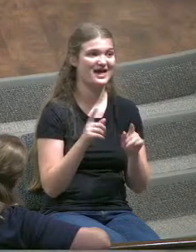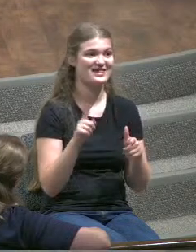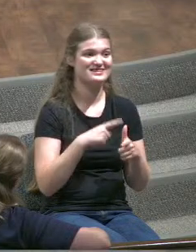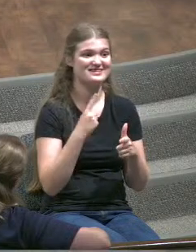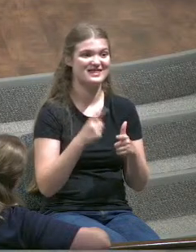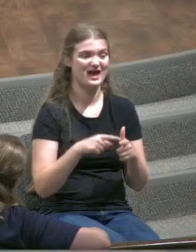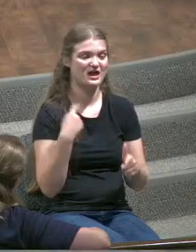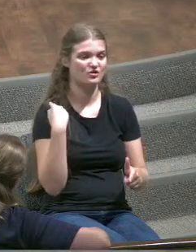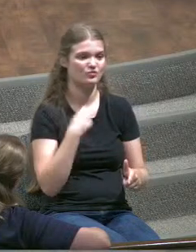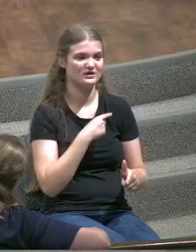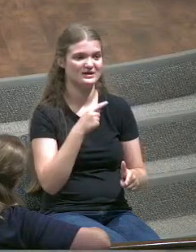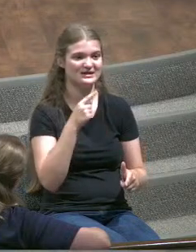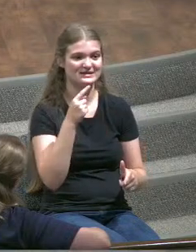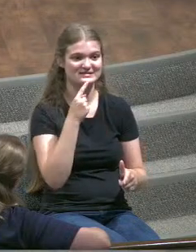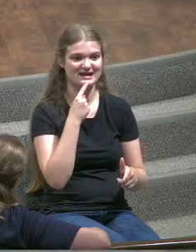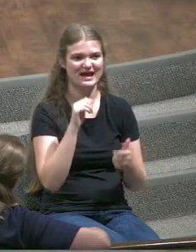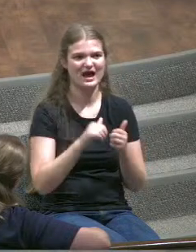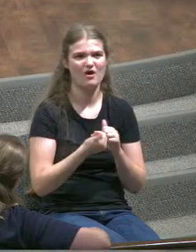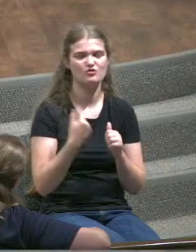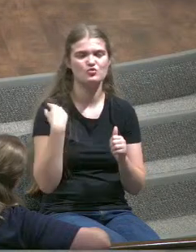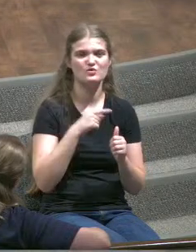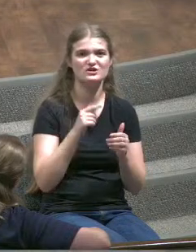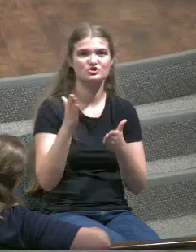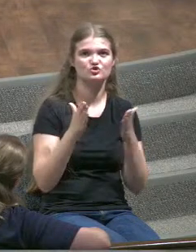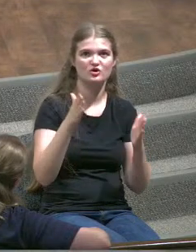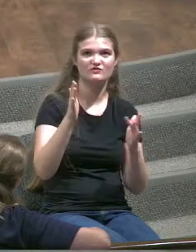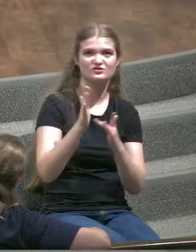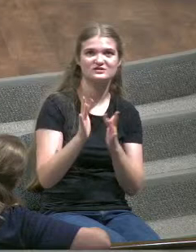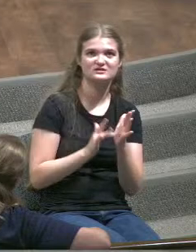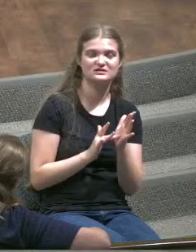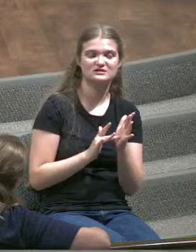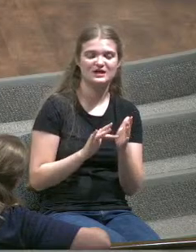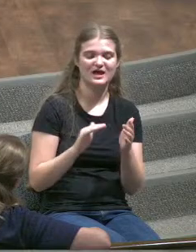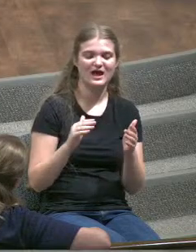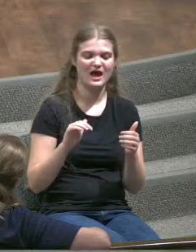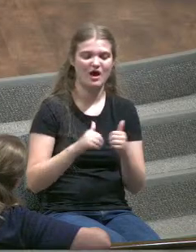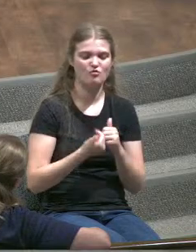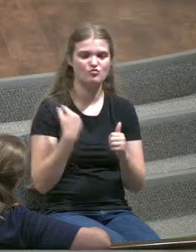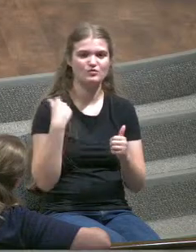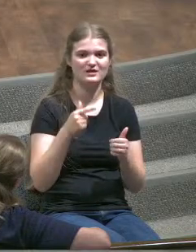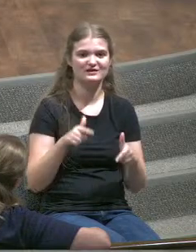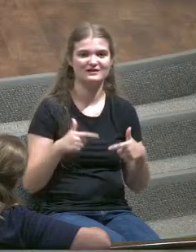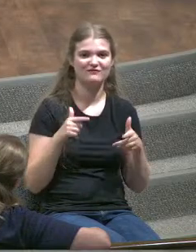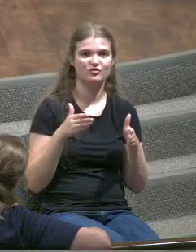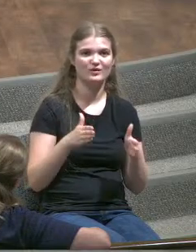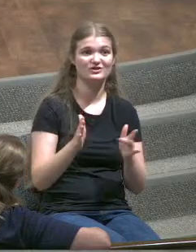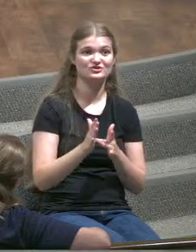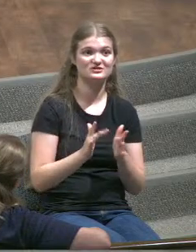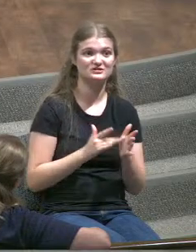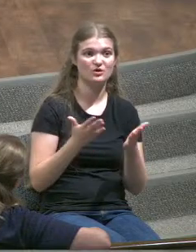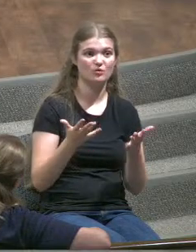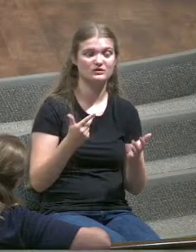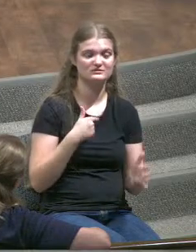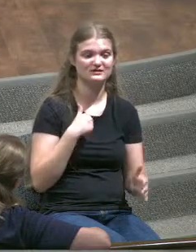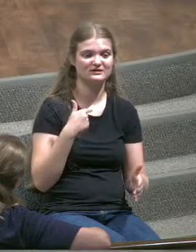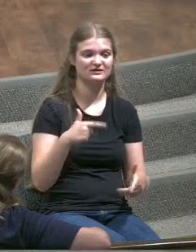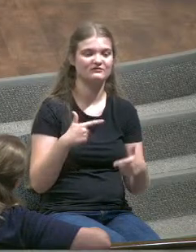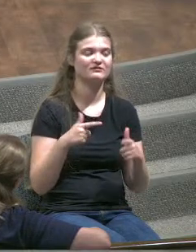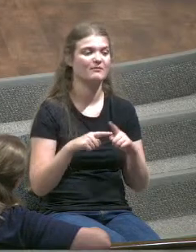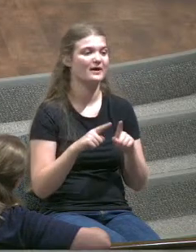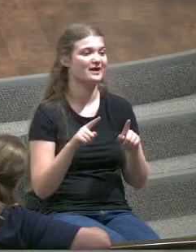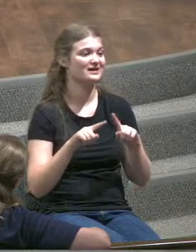how do I follow you, Jesus? How do I serve you? How do I live the way you want me to live? But it has to start with meeting